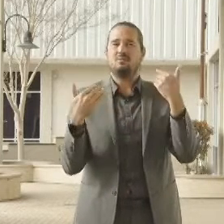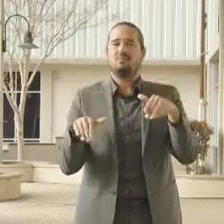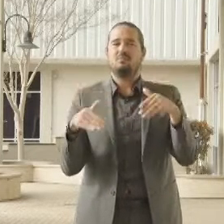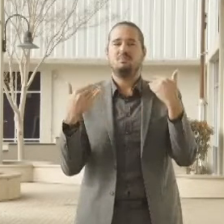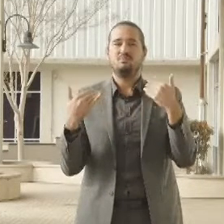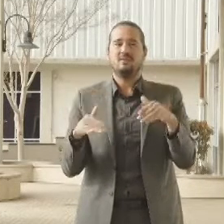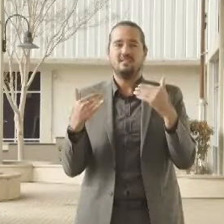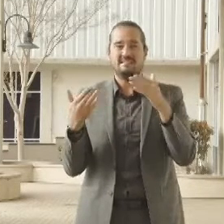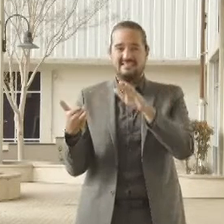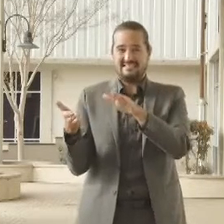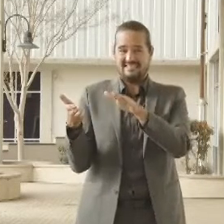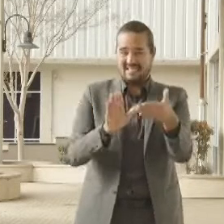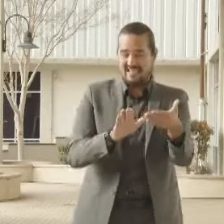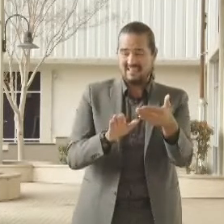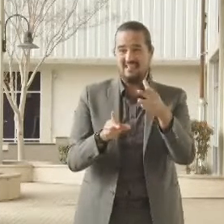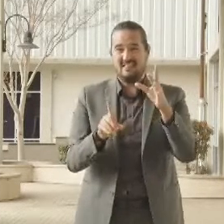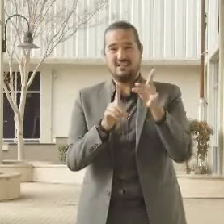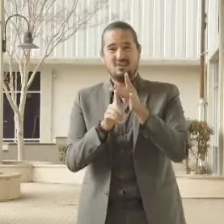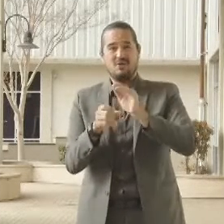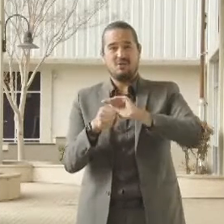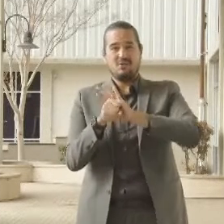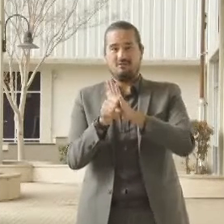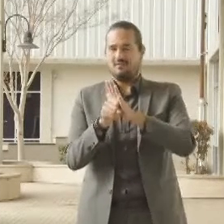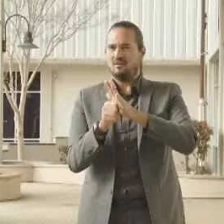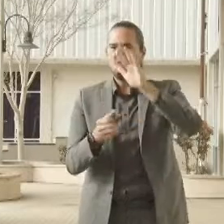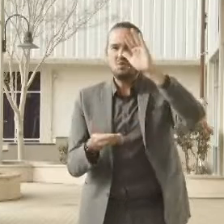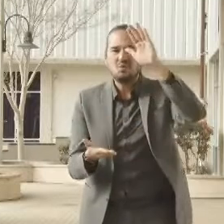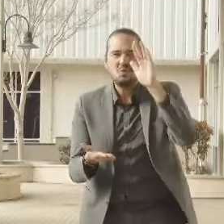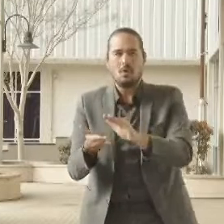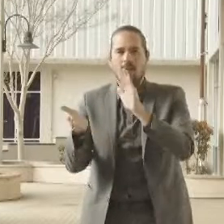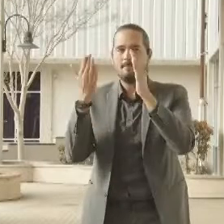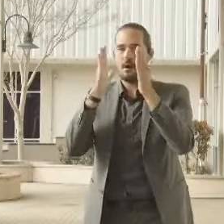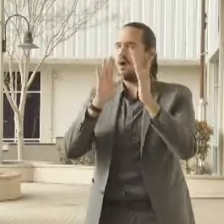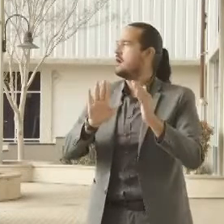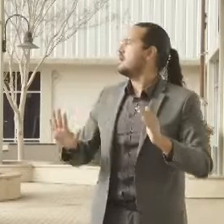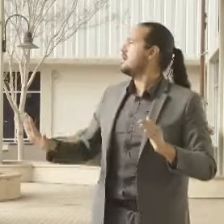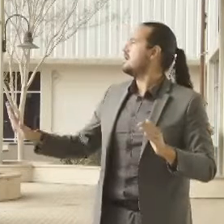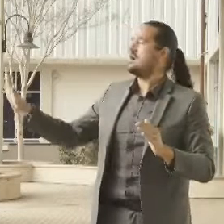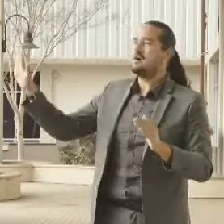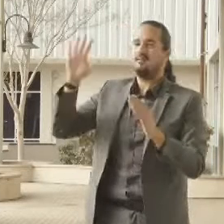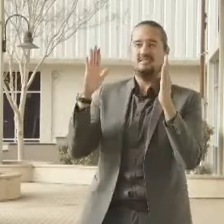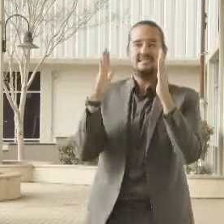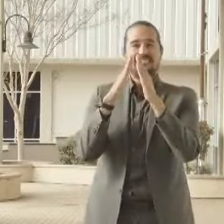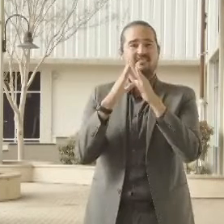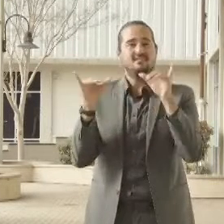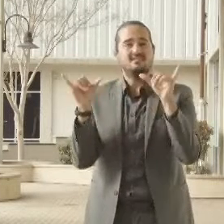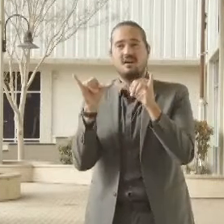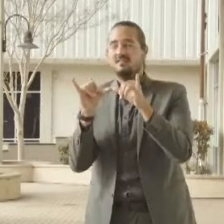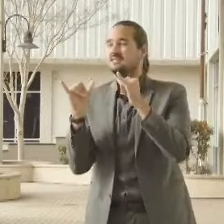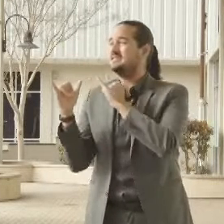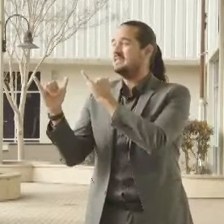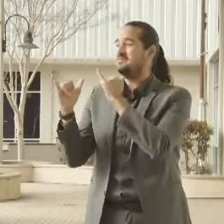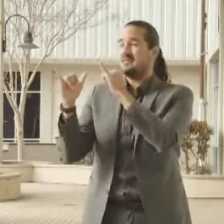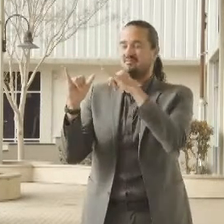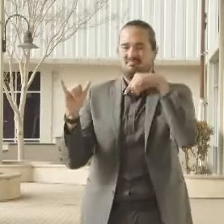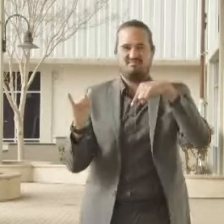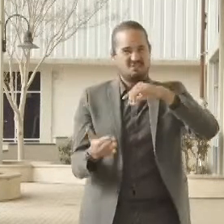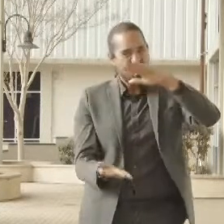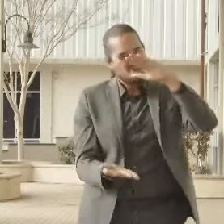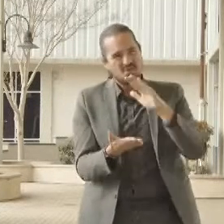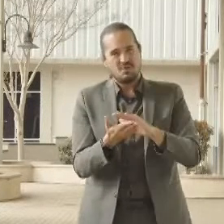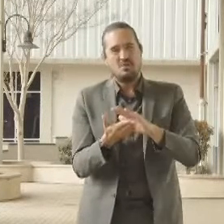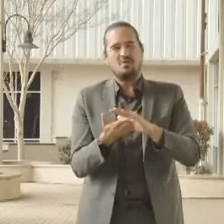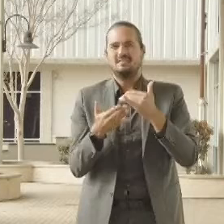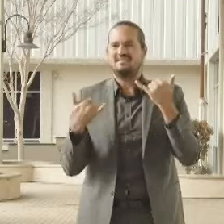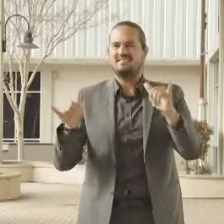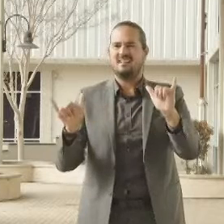places in the state, in the country, nevertheless, it is difficult for me, and I think for all of